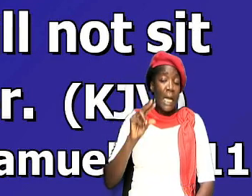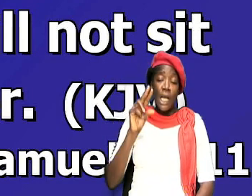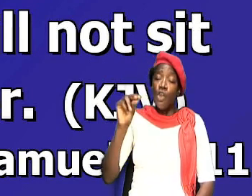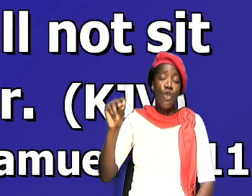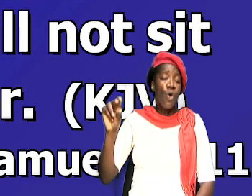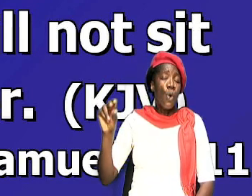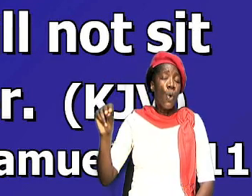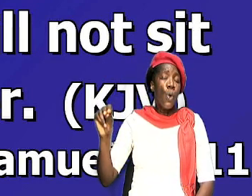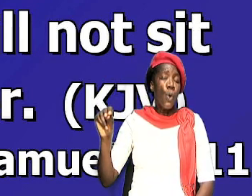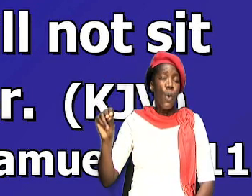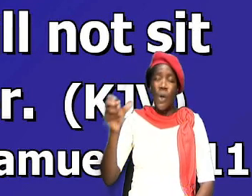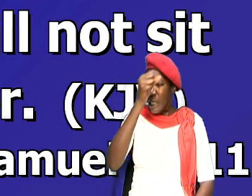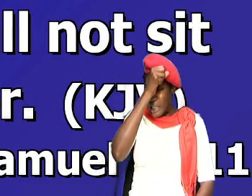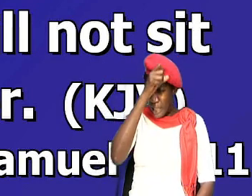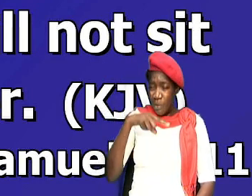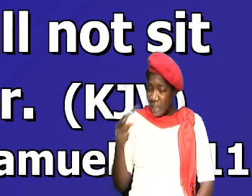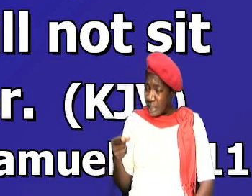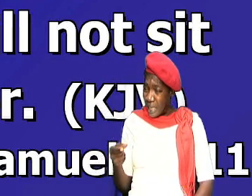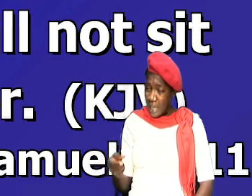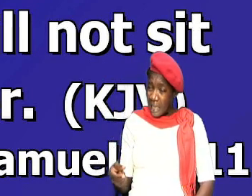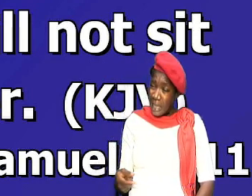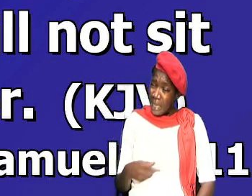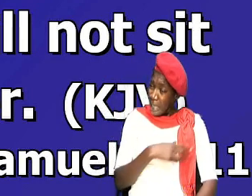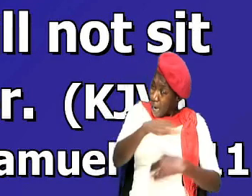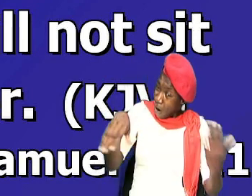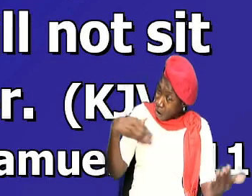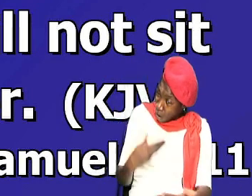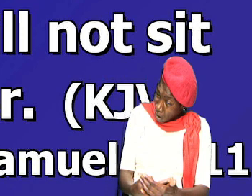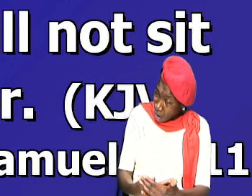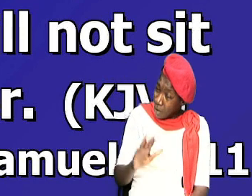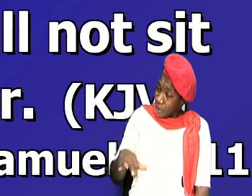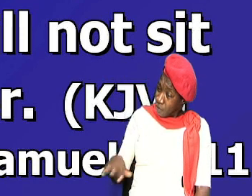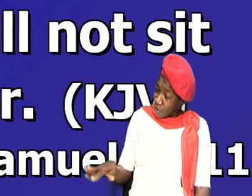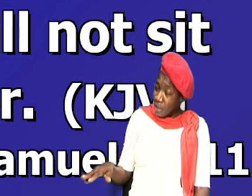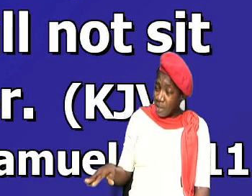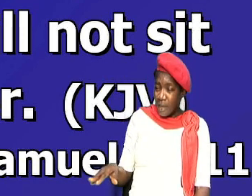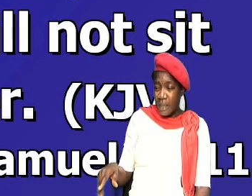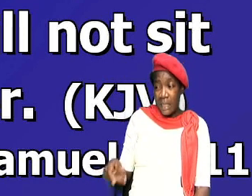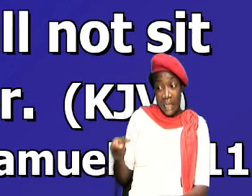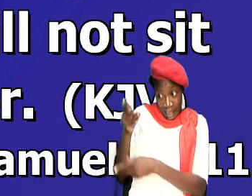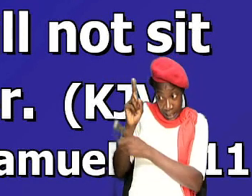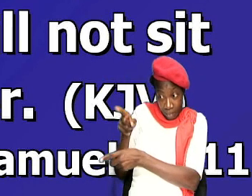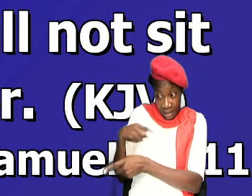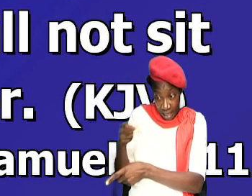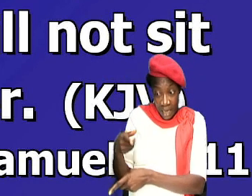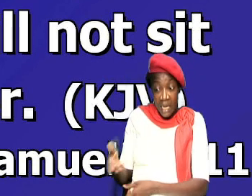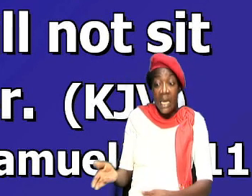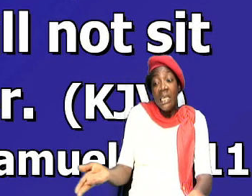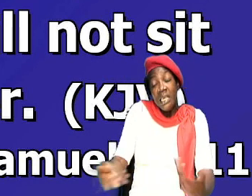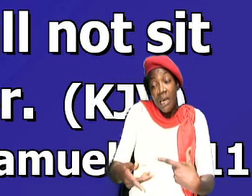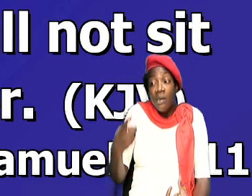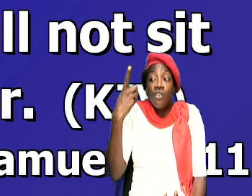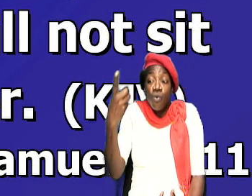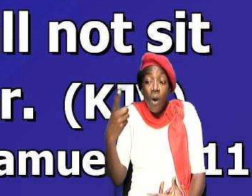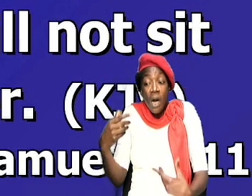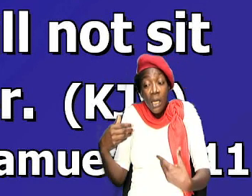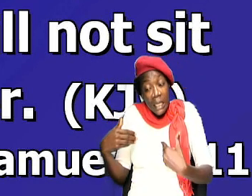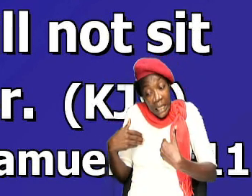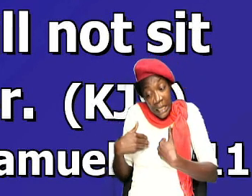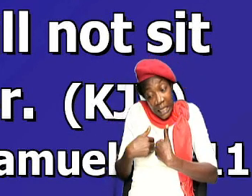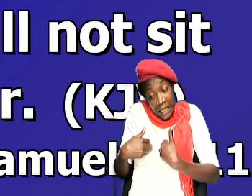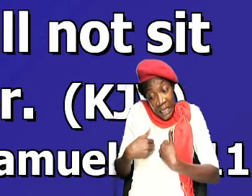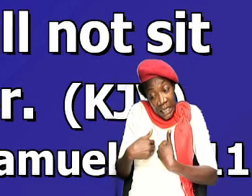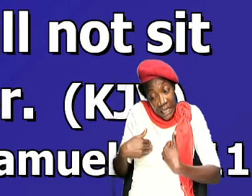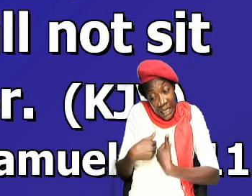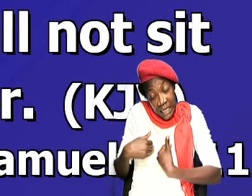unto Jesse, are here all thy children? And he said, there remaineth yet the youngest. And behold, he